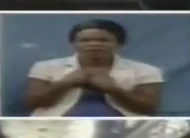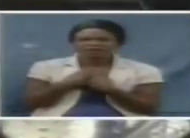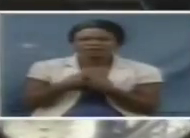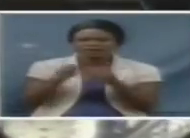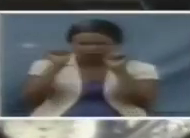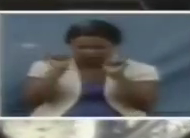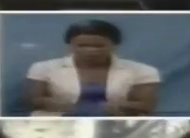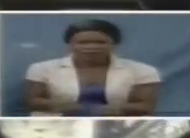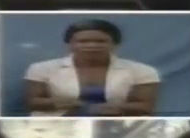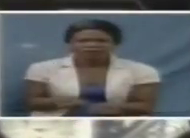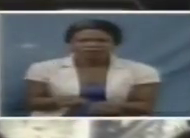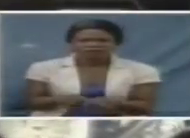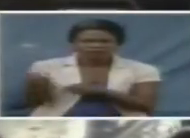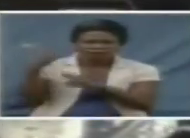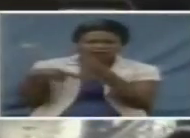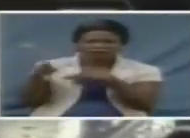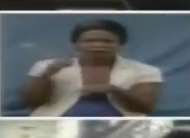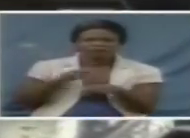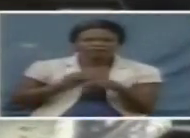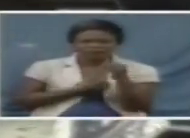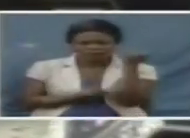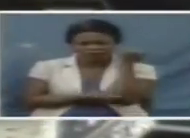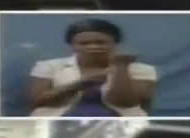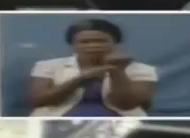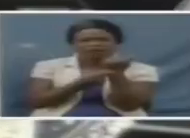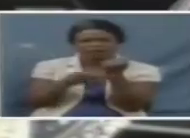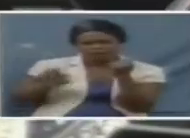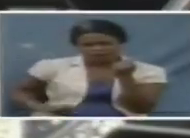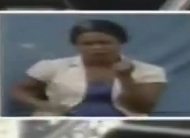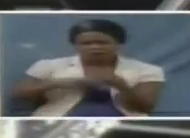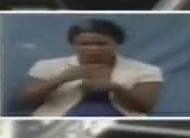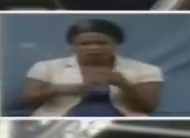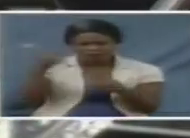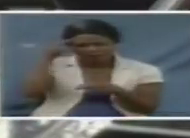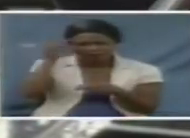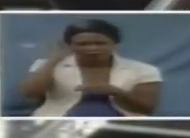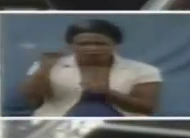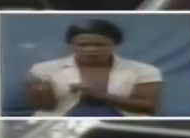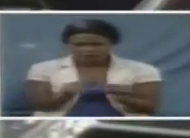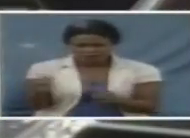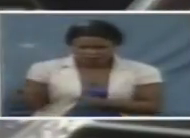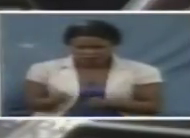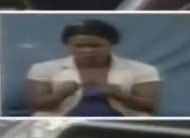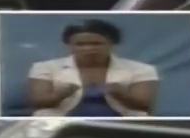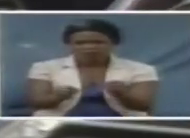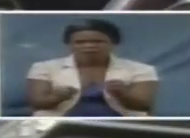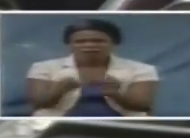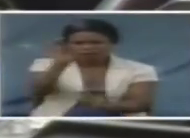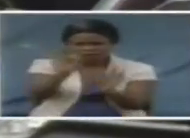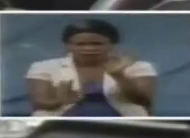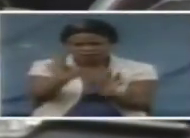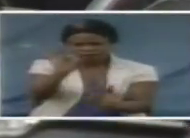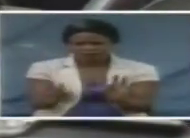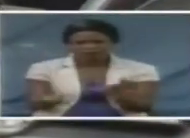the potential to reverse our developmental gains. In this regard, government will implement strategies